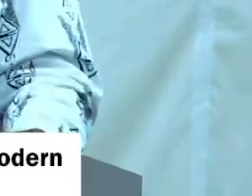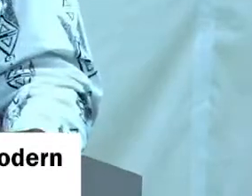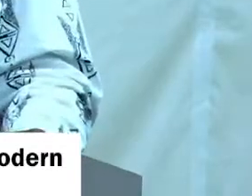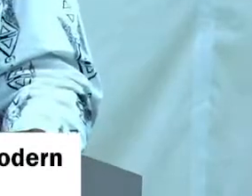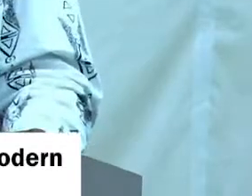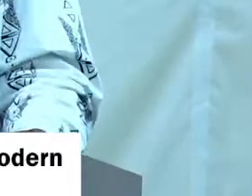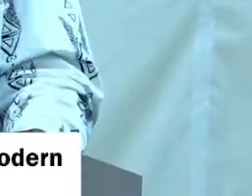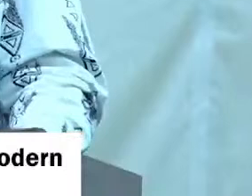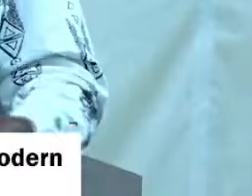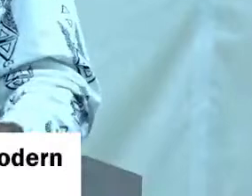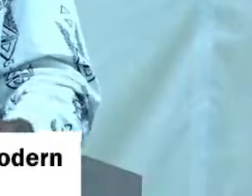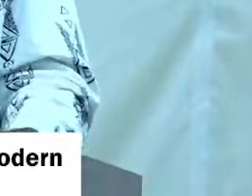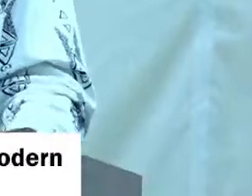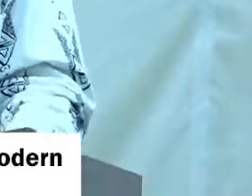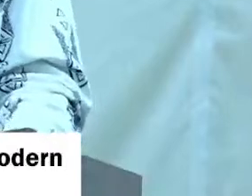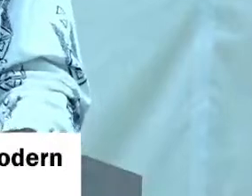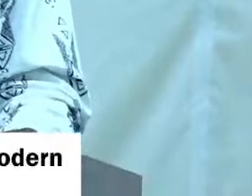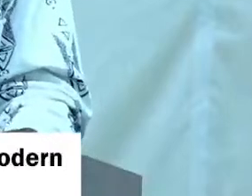space we have,